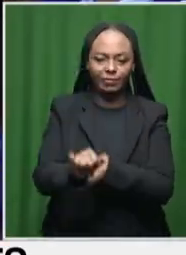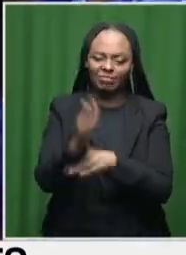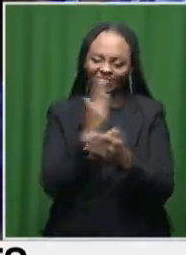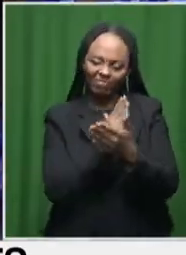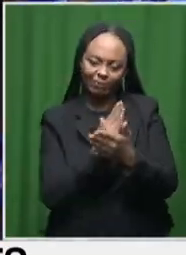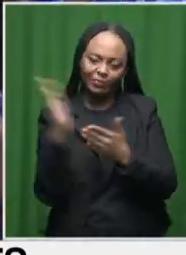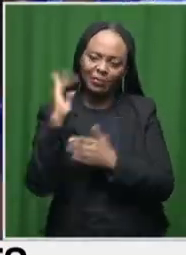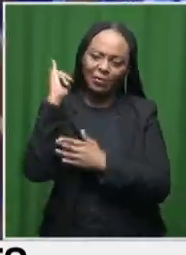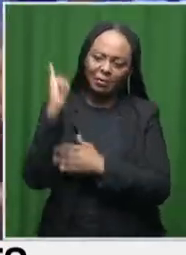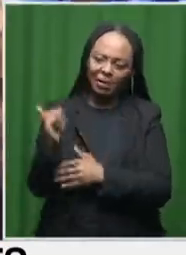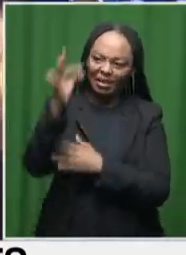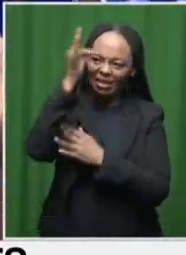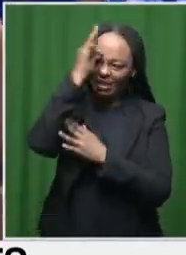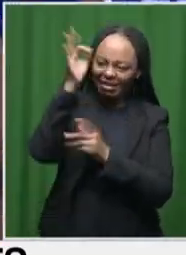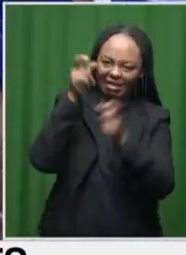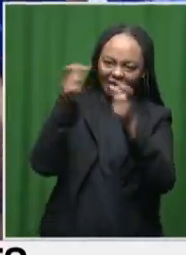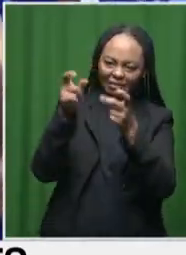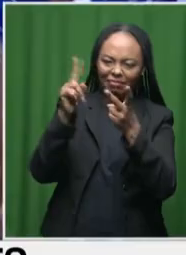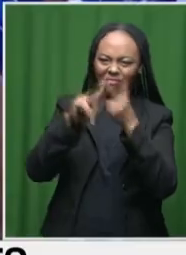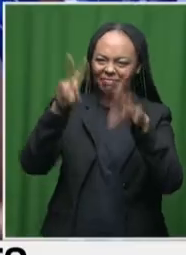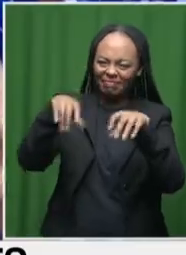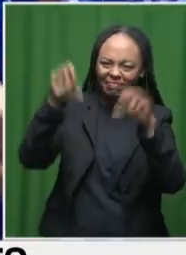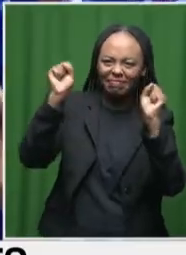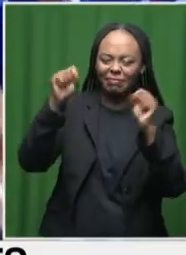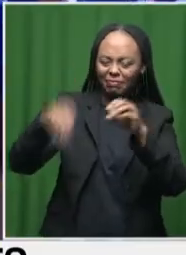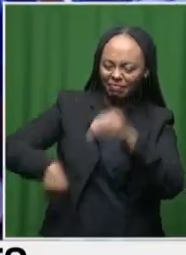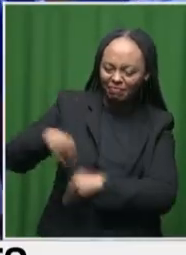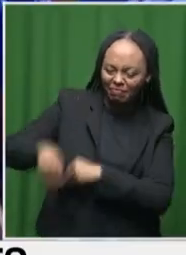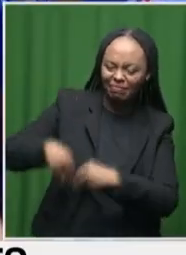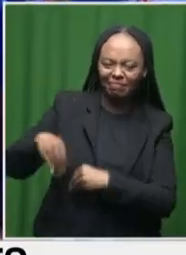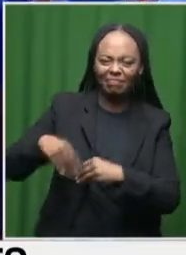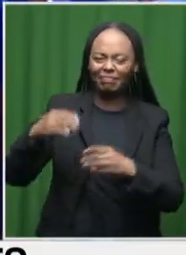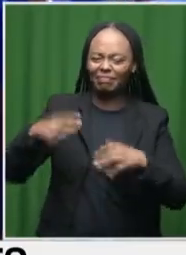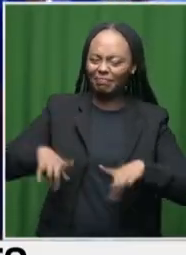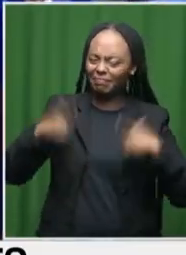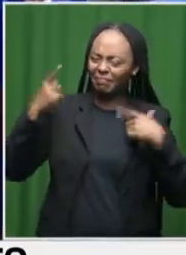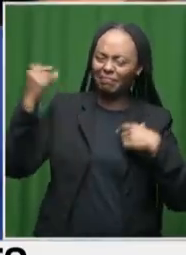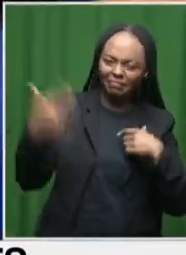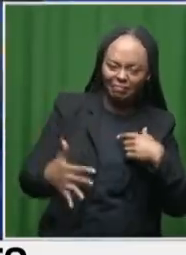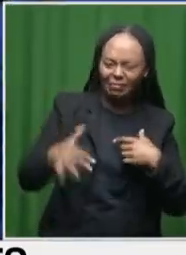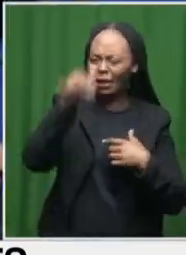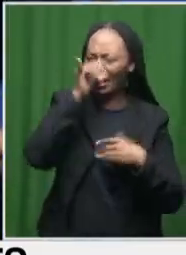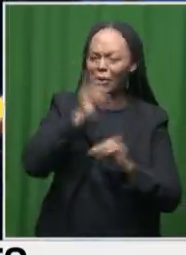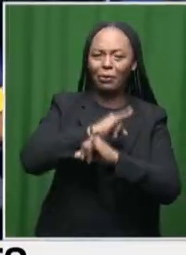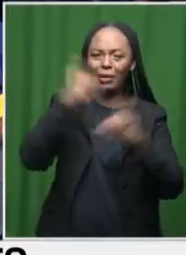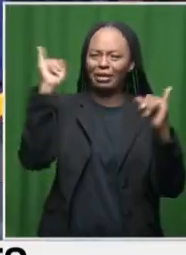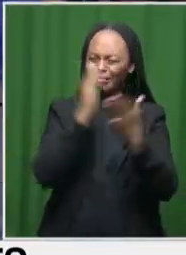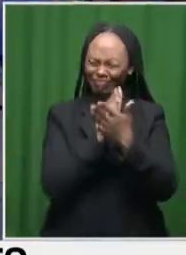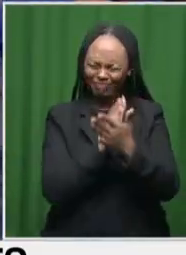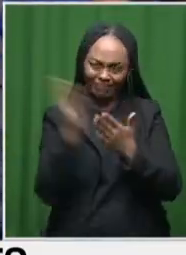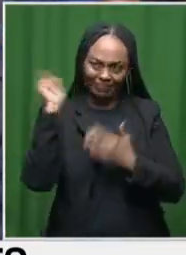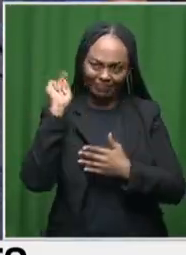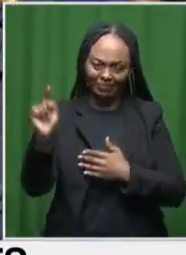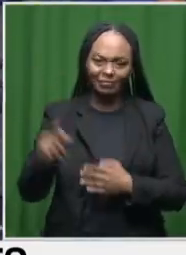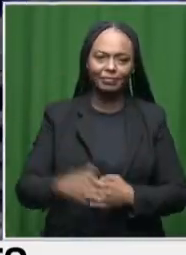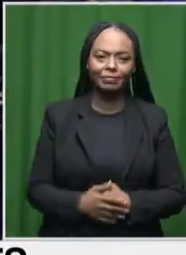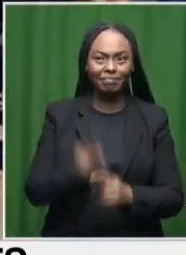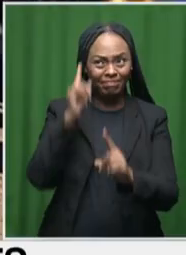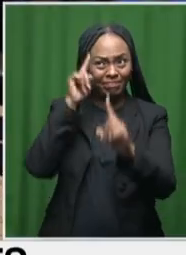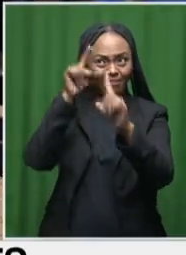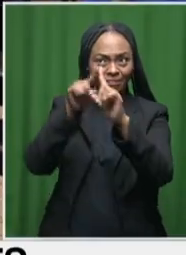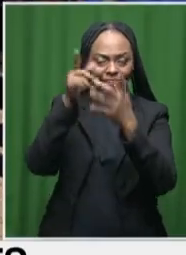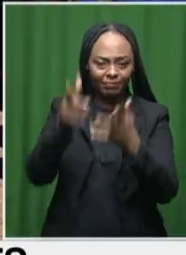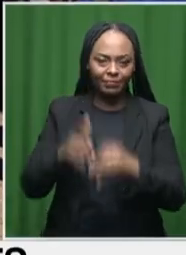governance, corruption, rolling blackouts, the high cost of living and a high crime rate. Now, this congress is not only expected to